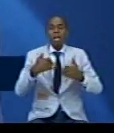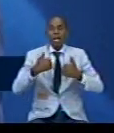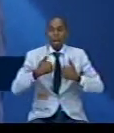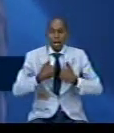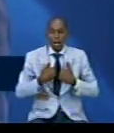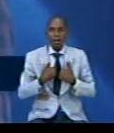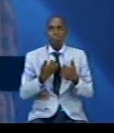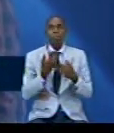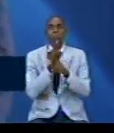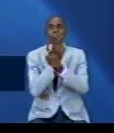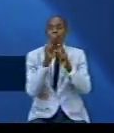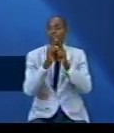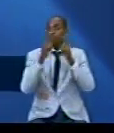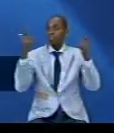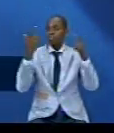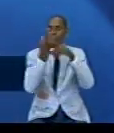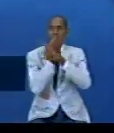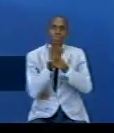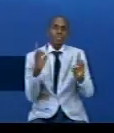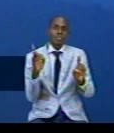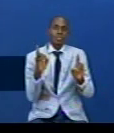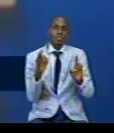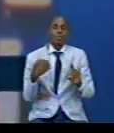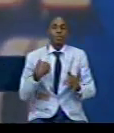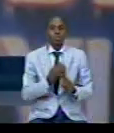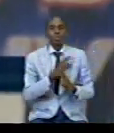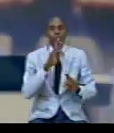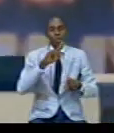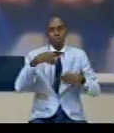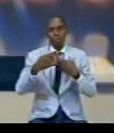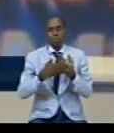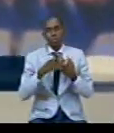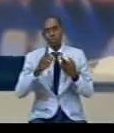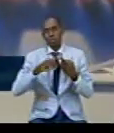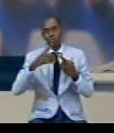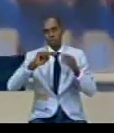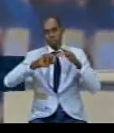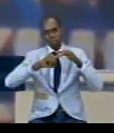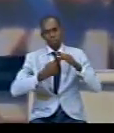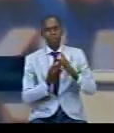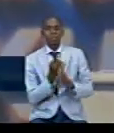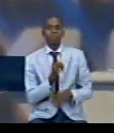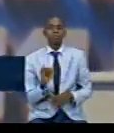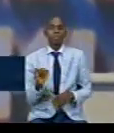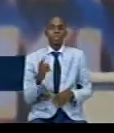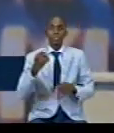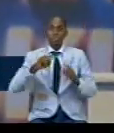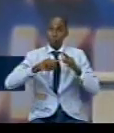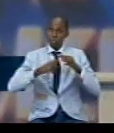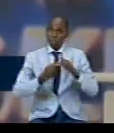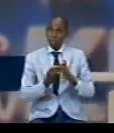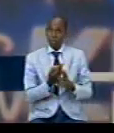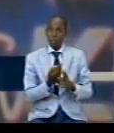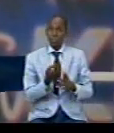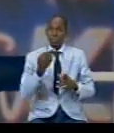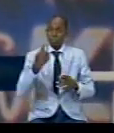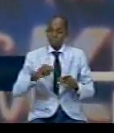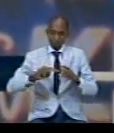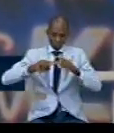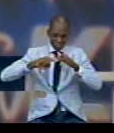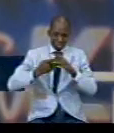supernatural deliverance? We're going back to the source. The source, the origin,